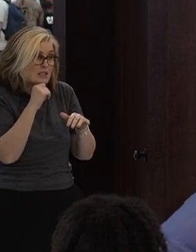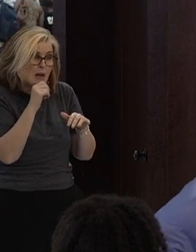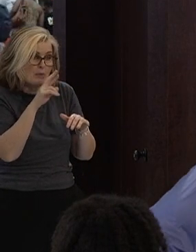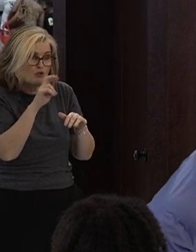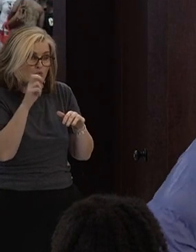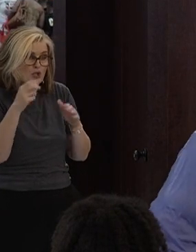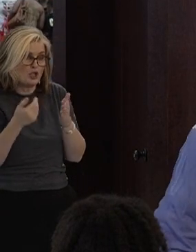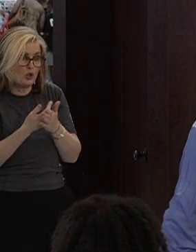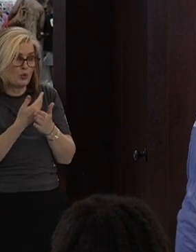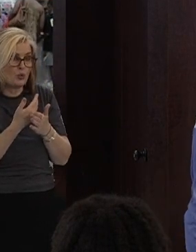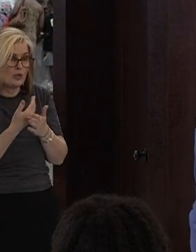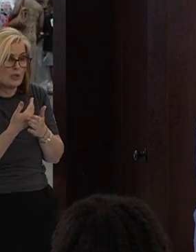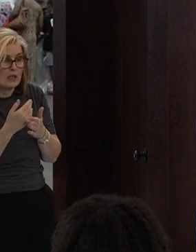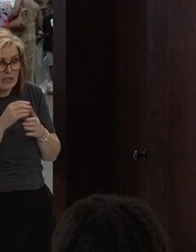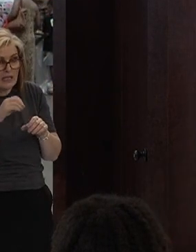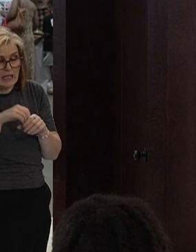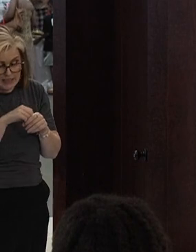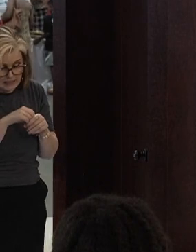renewed